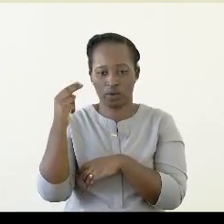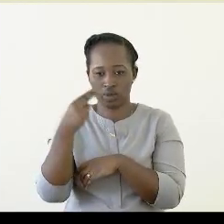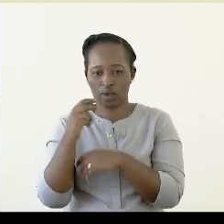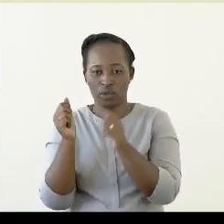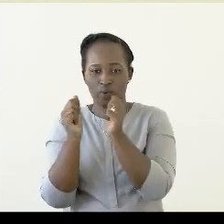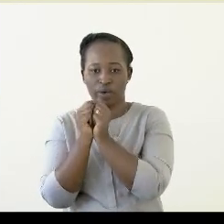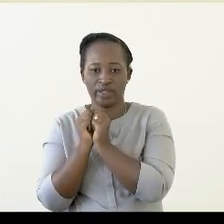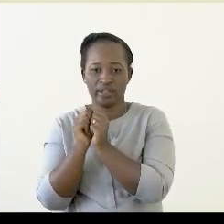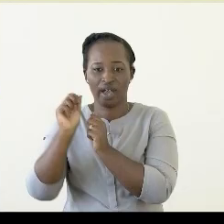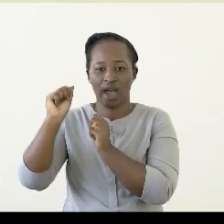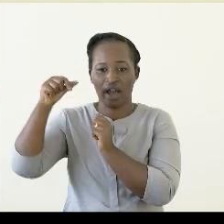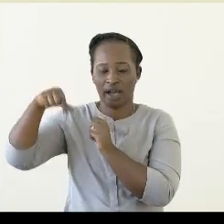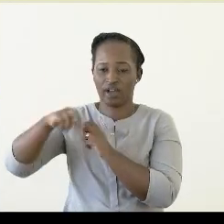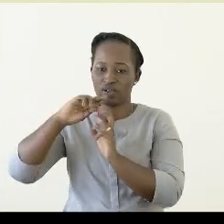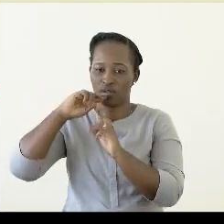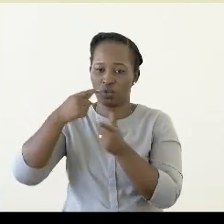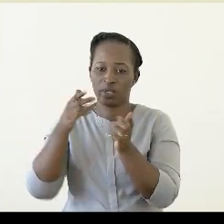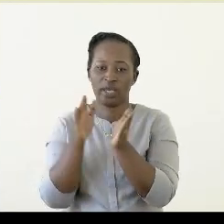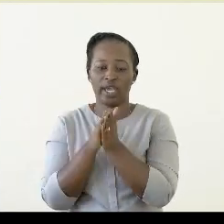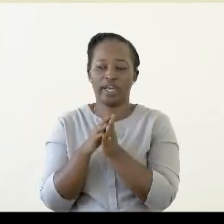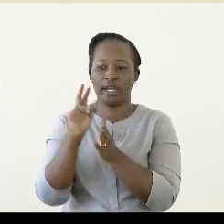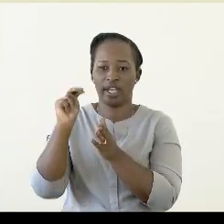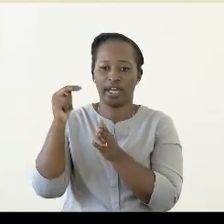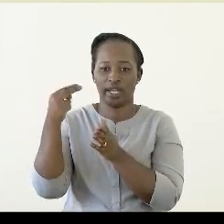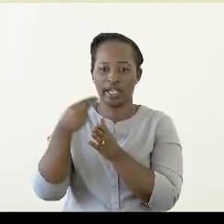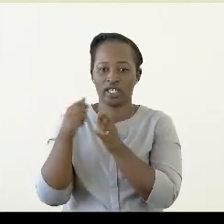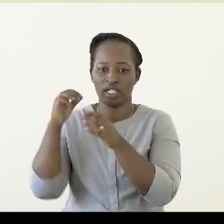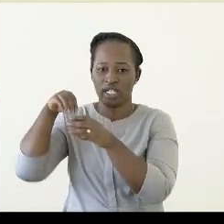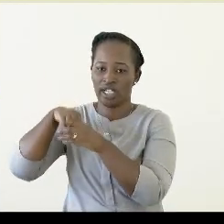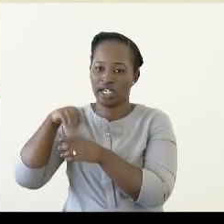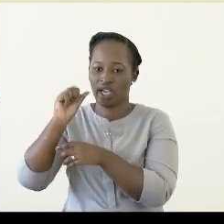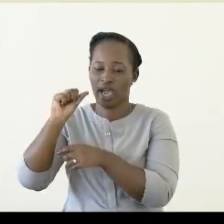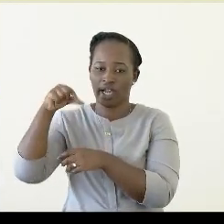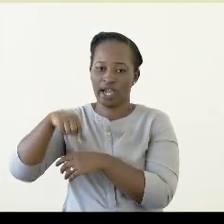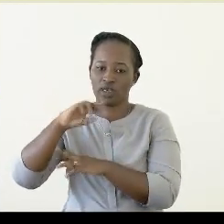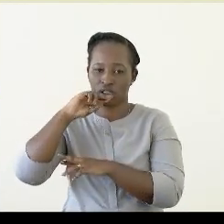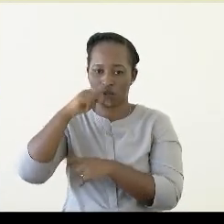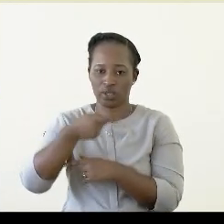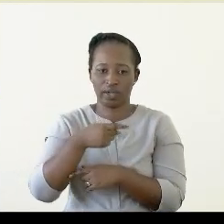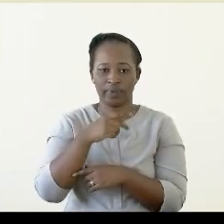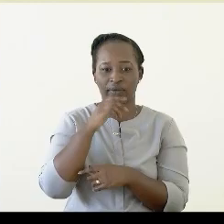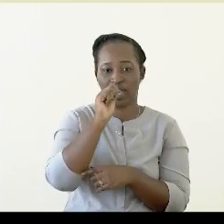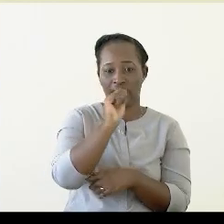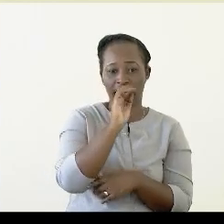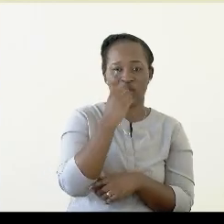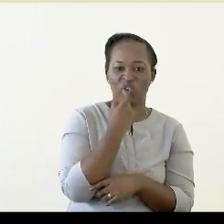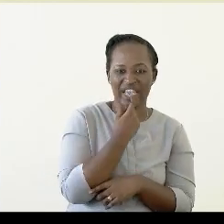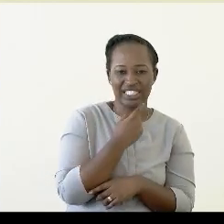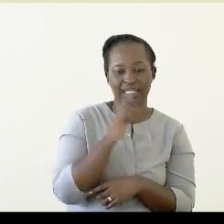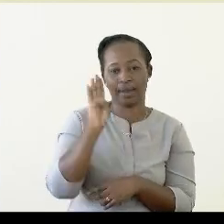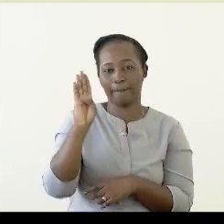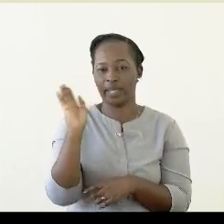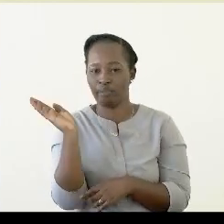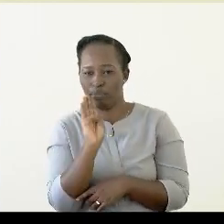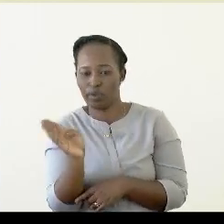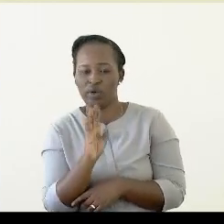in aqueous solution. A, white, B, blue, C, green, and